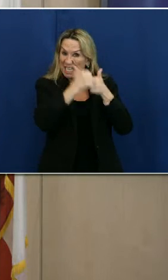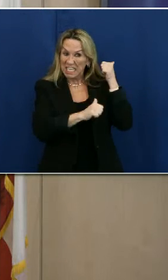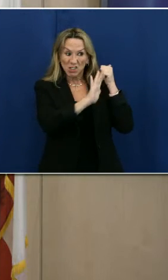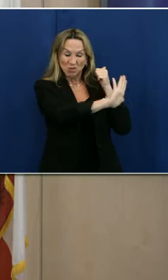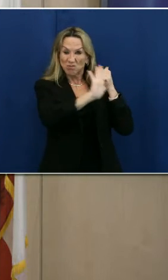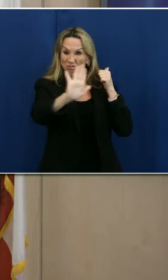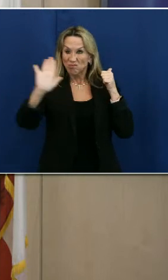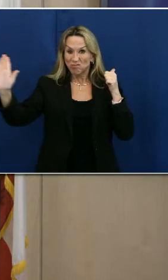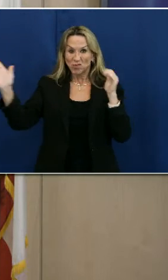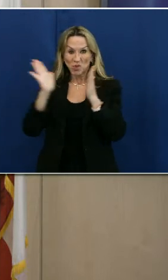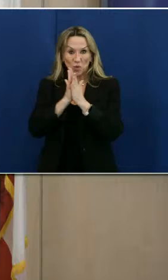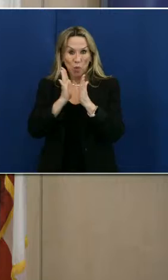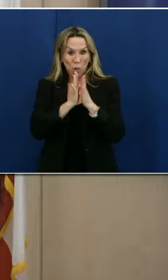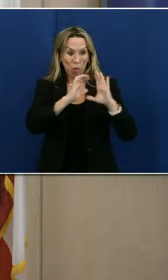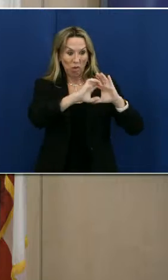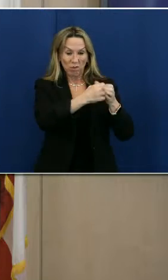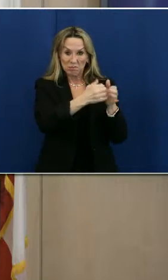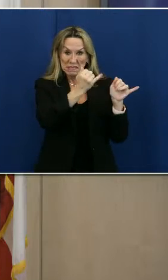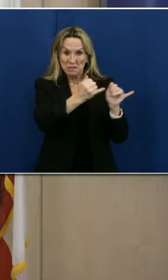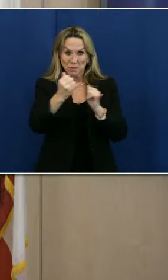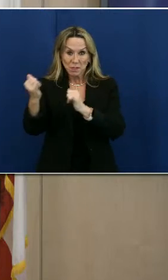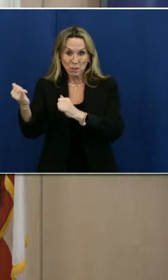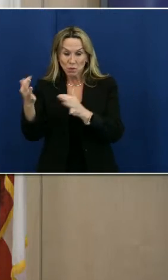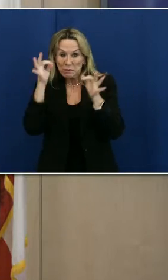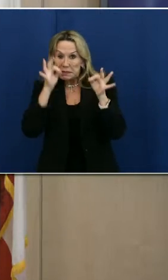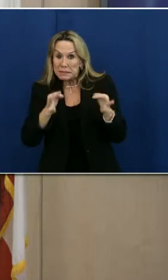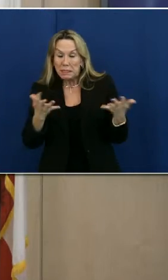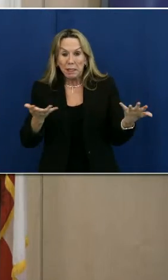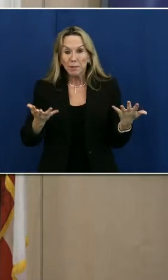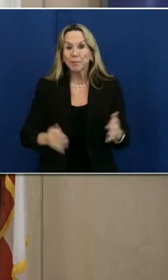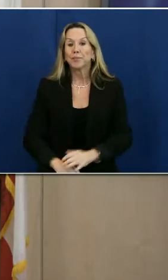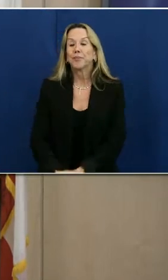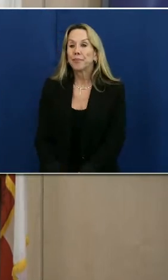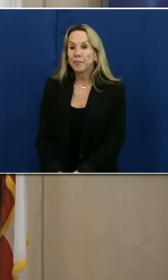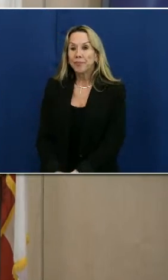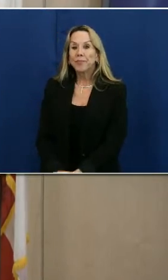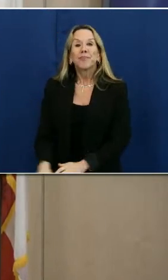every individual school? Okay, Dr. Wooten's going to respond.